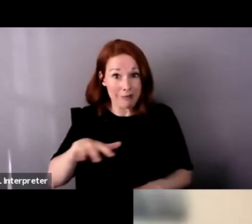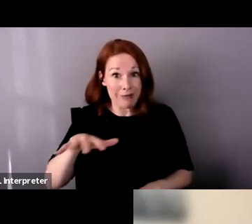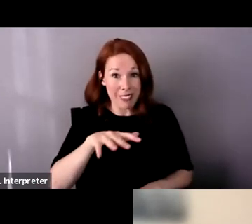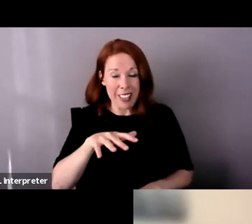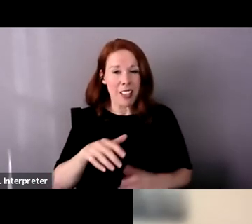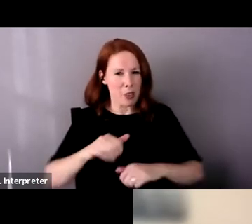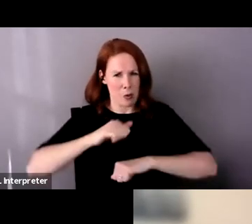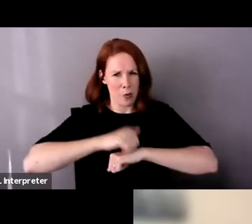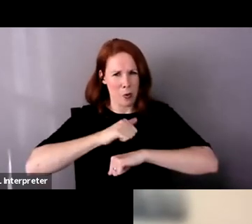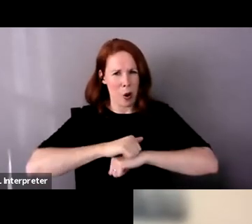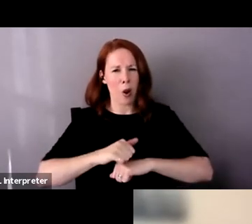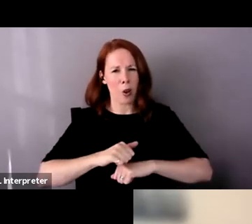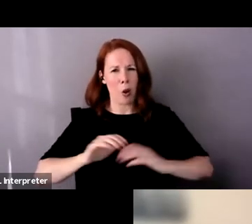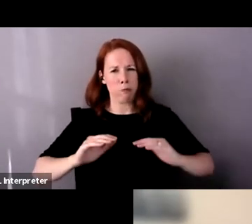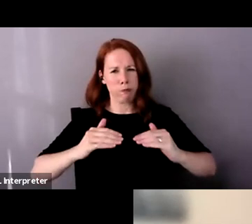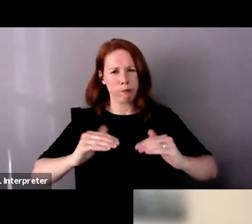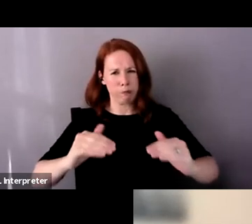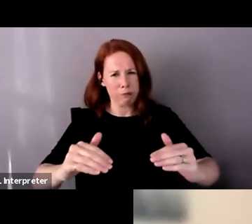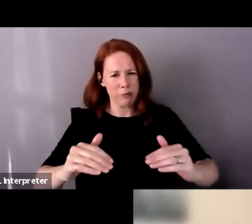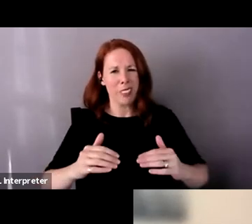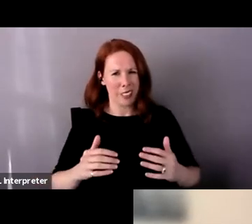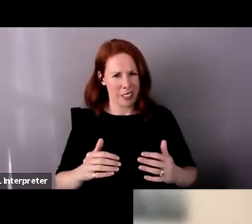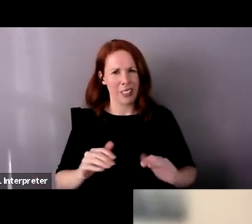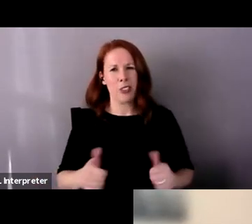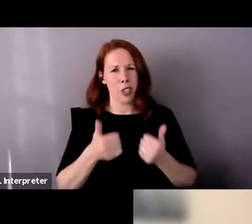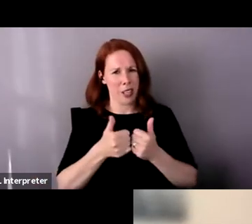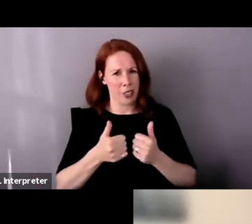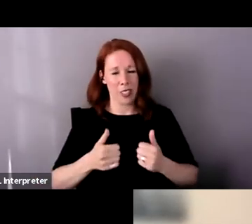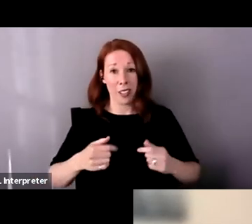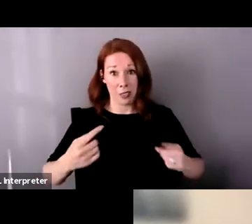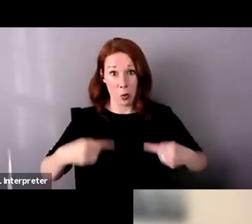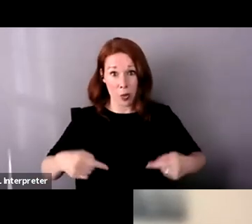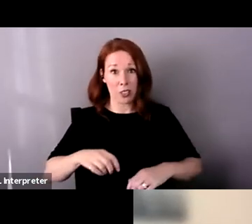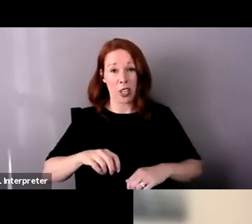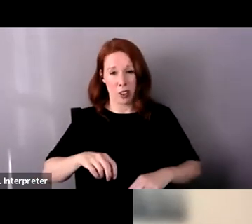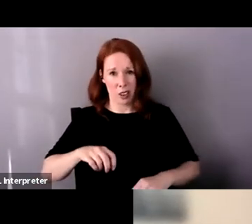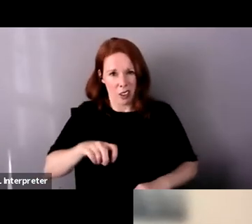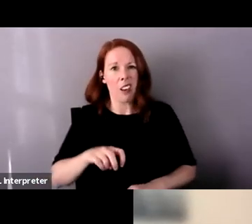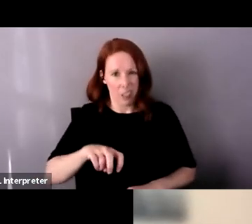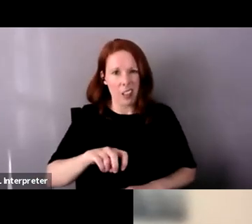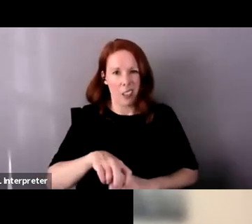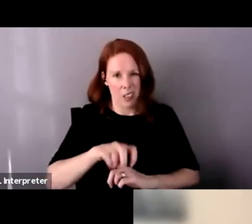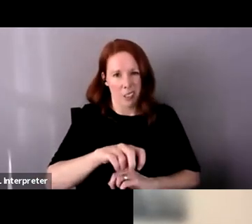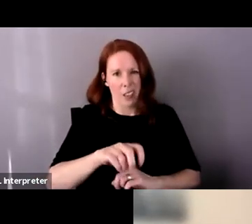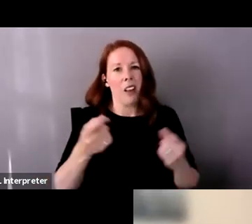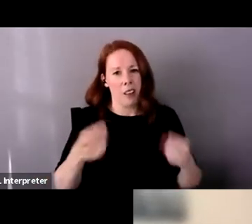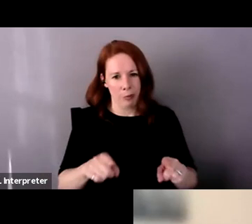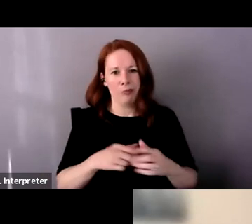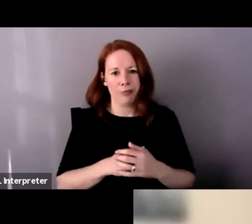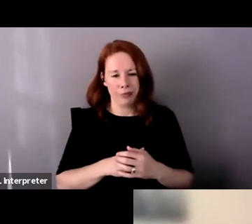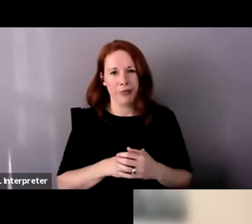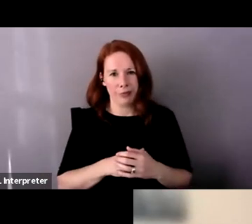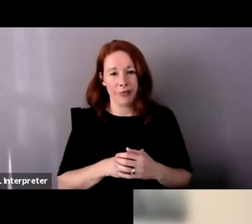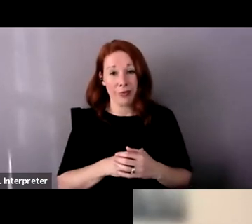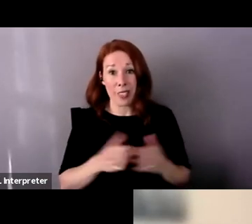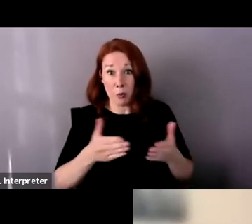that can be pretty rough on even on the footplates of your wheelchair hitting as you go over the uneven areas. And it's a pretty